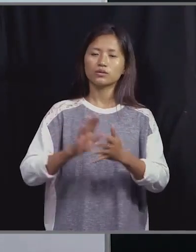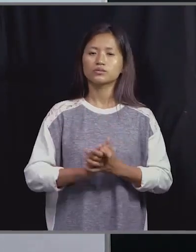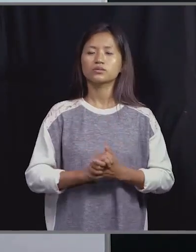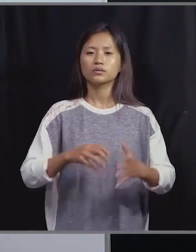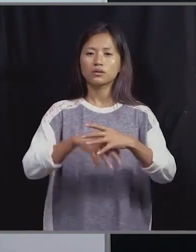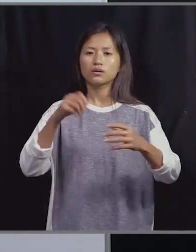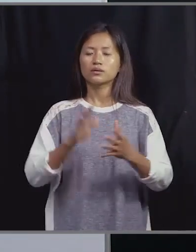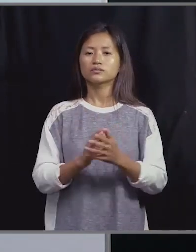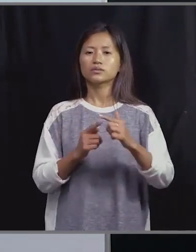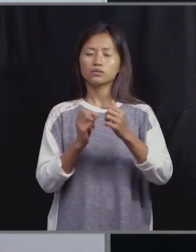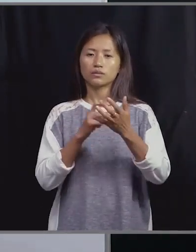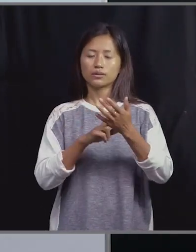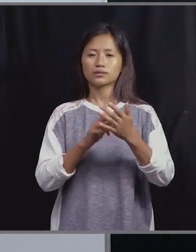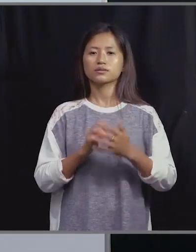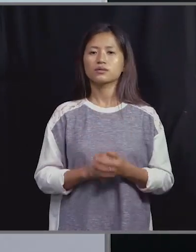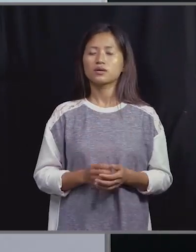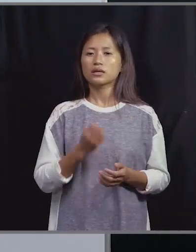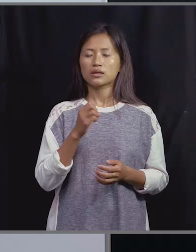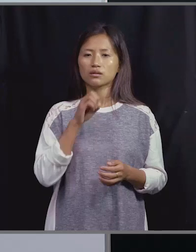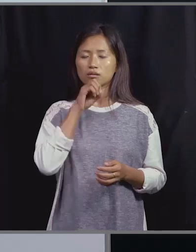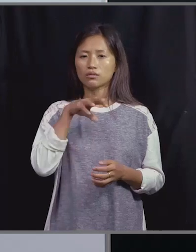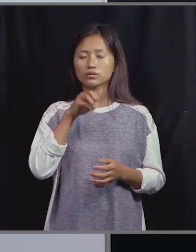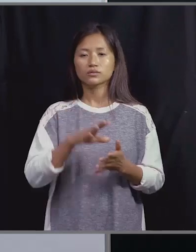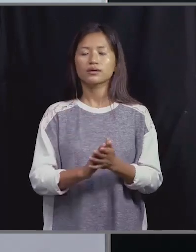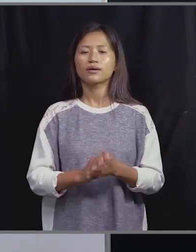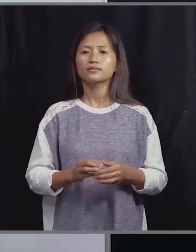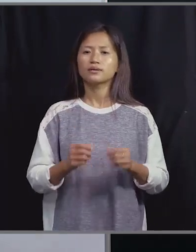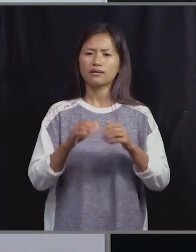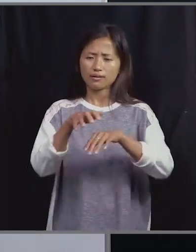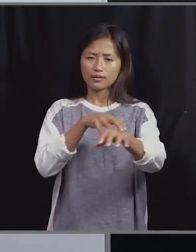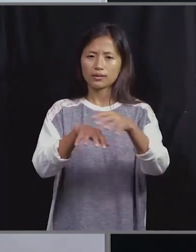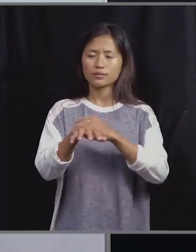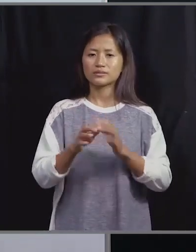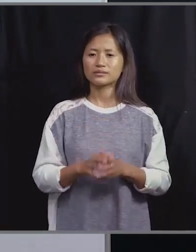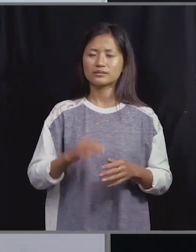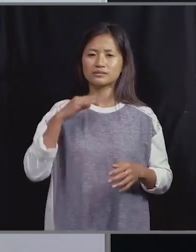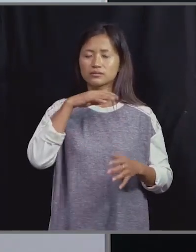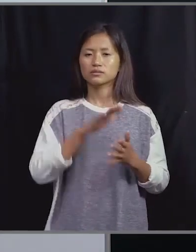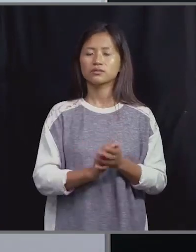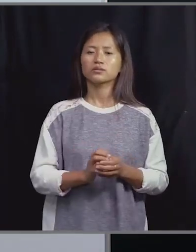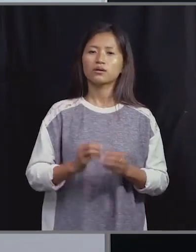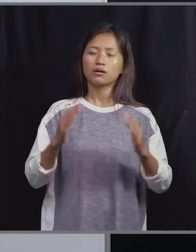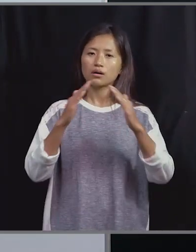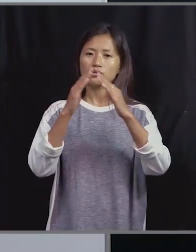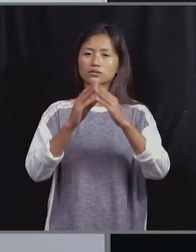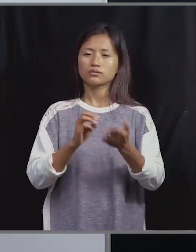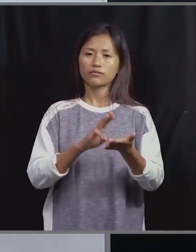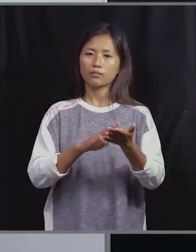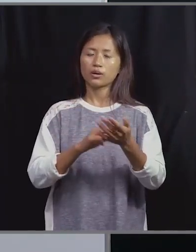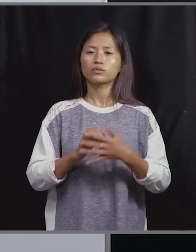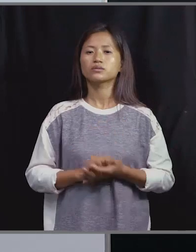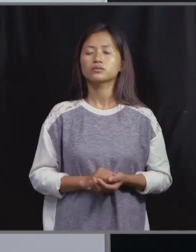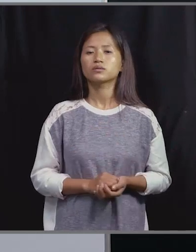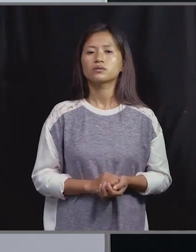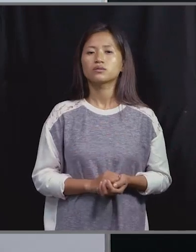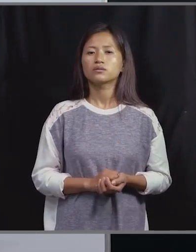of dogs and animals, and even throw rubbish and dirt in the house of those Marwaris. When